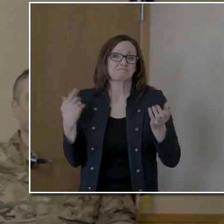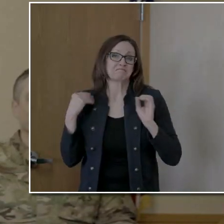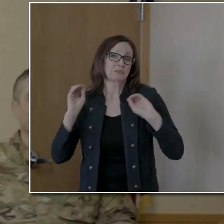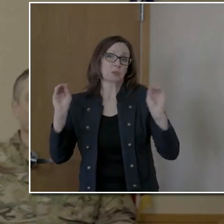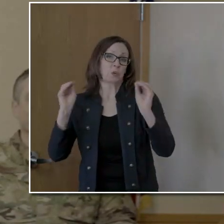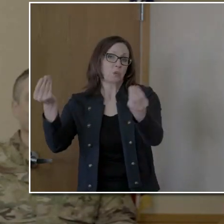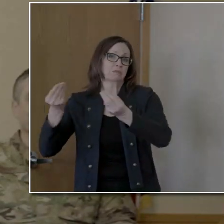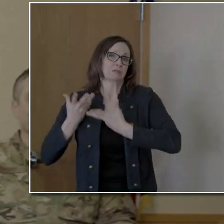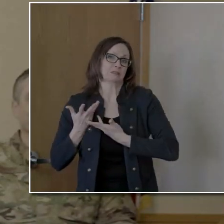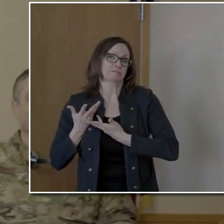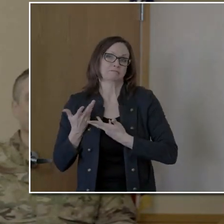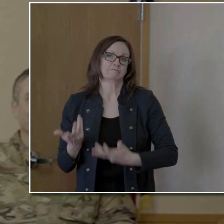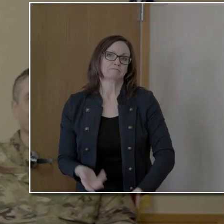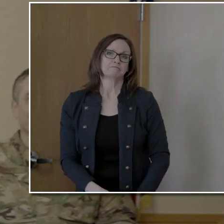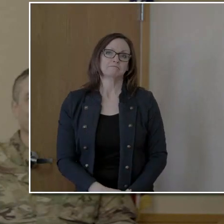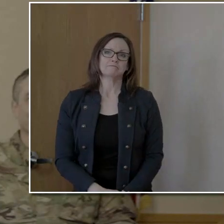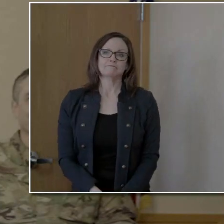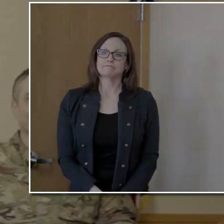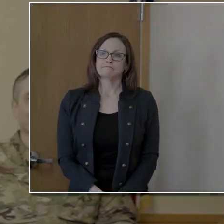Services website at